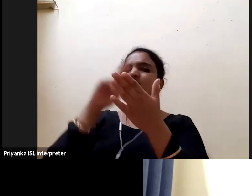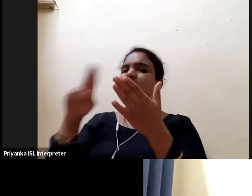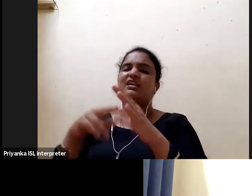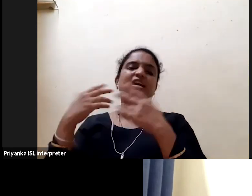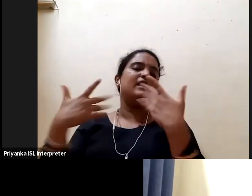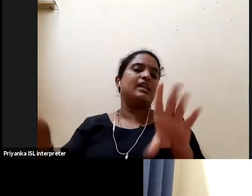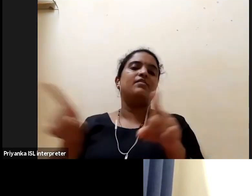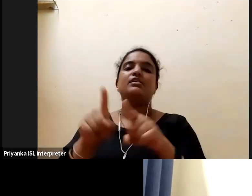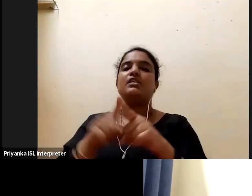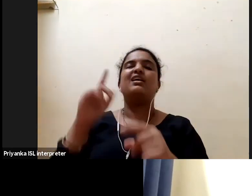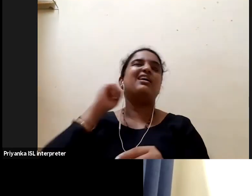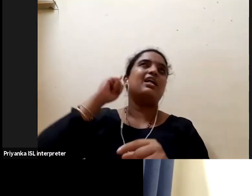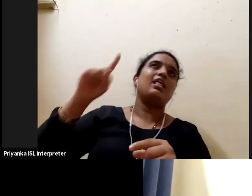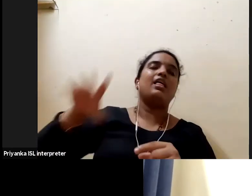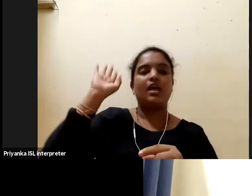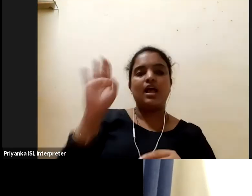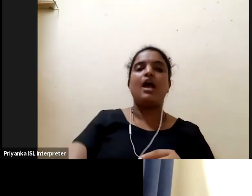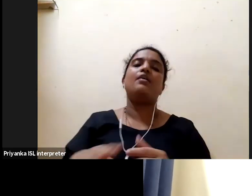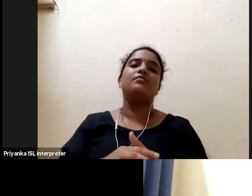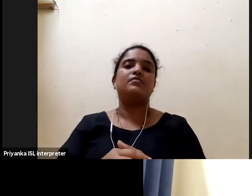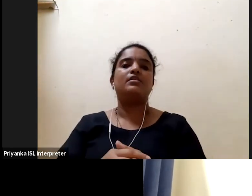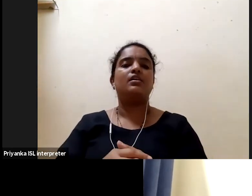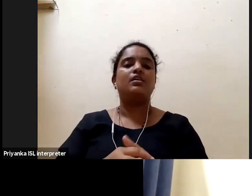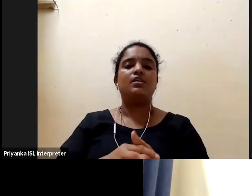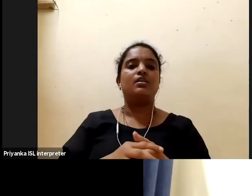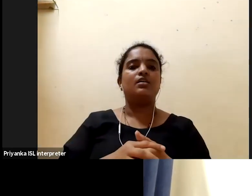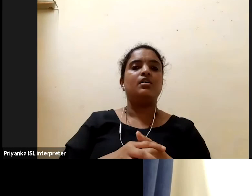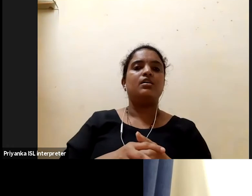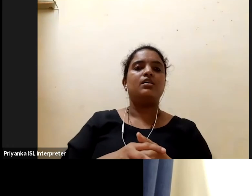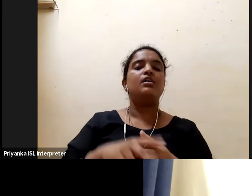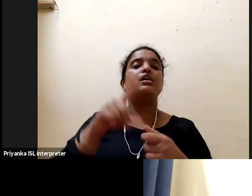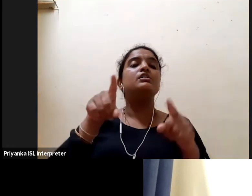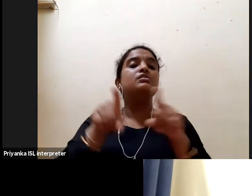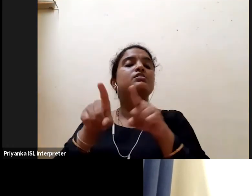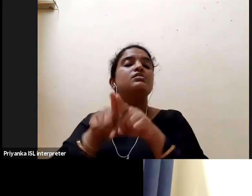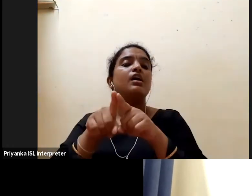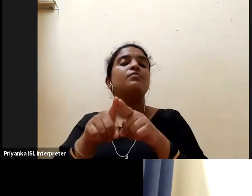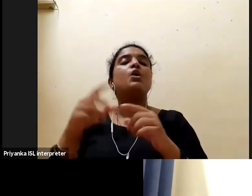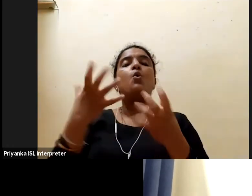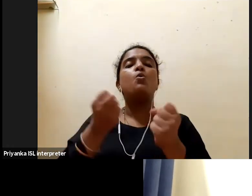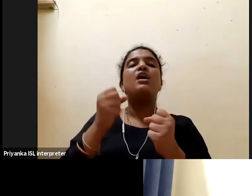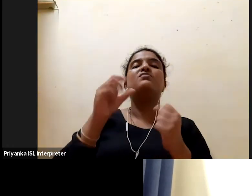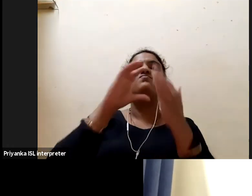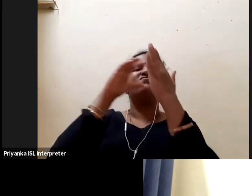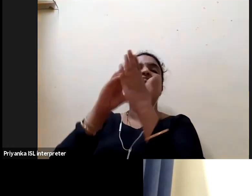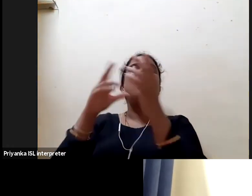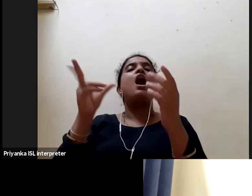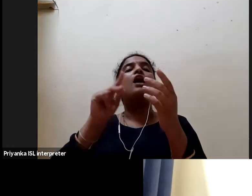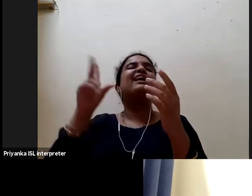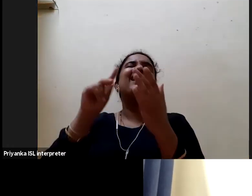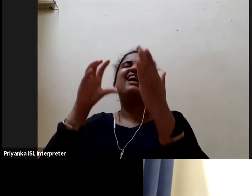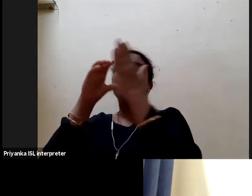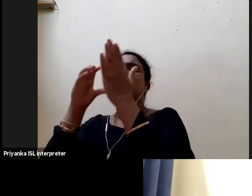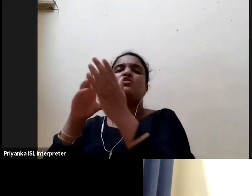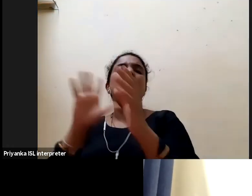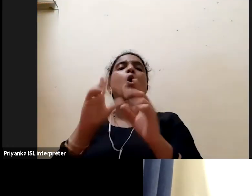all, so they won't even bother responding. So and you have to come up with interesting pitches, and not like the same. And you'll also know what topics